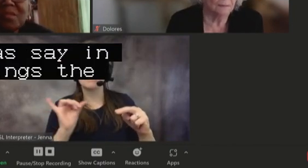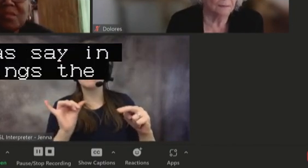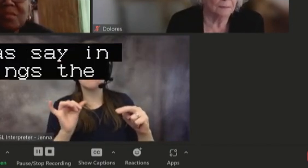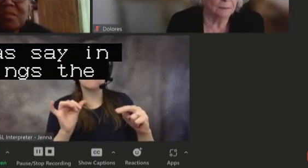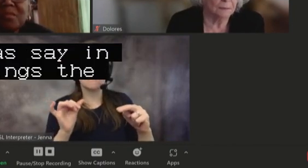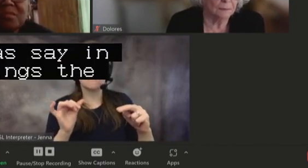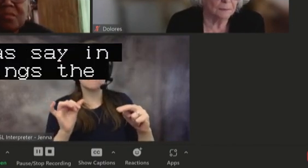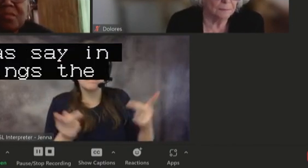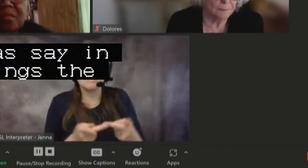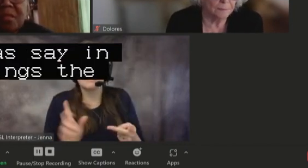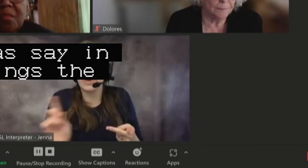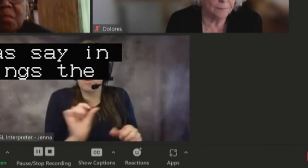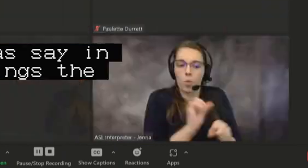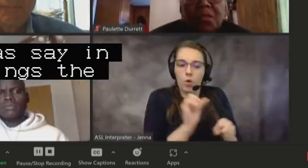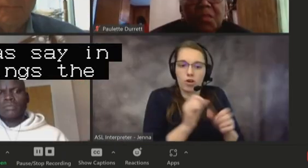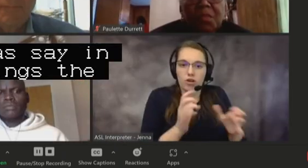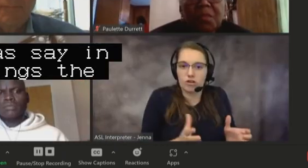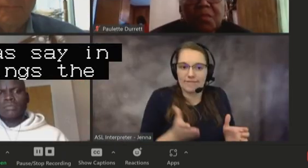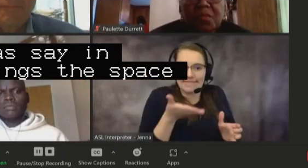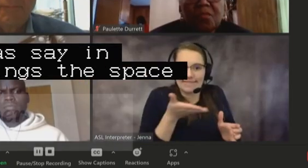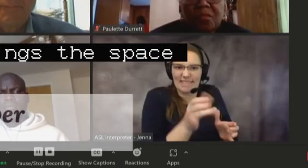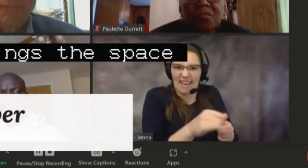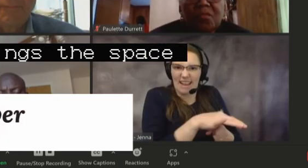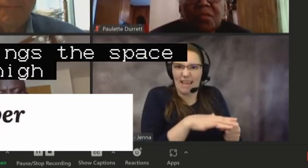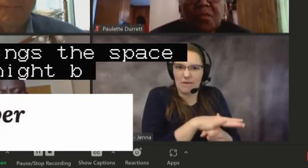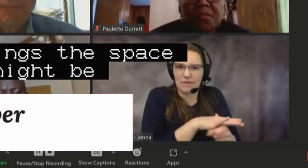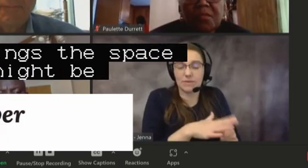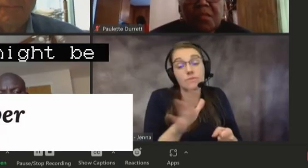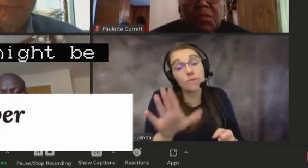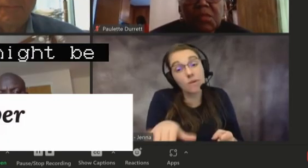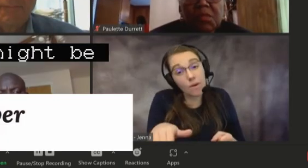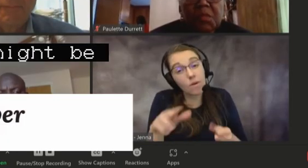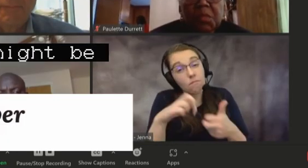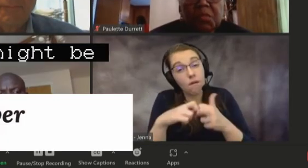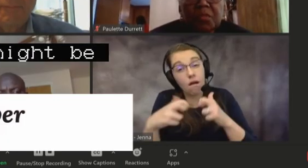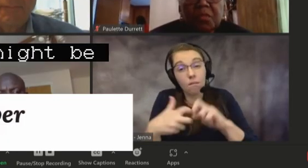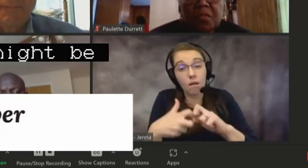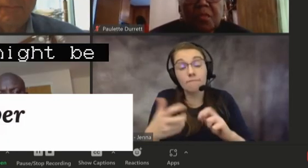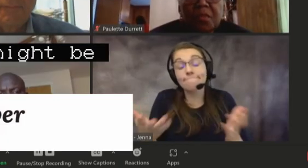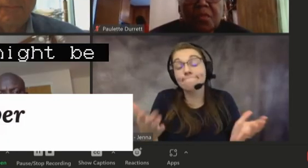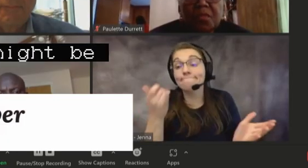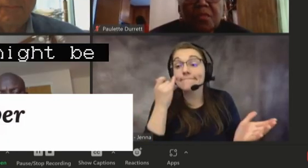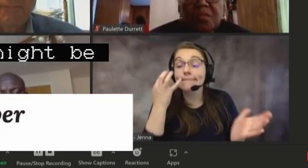And so therefore one of the problems is that, say if a